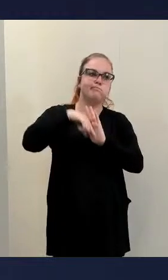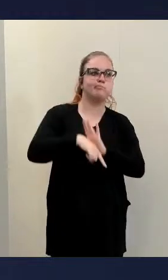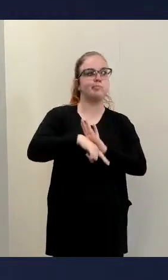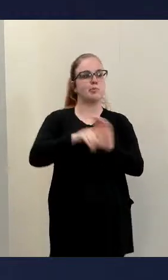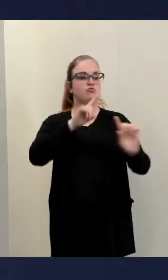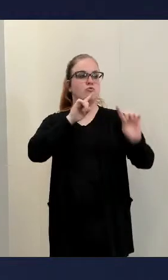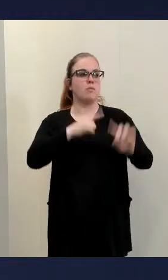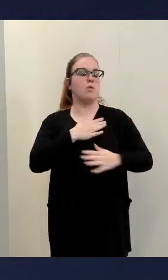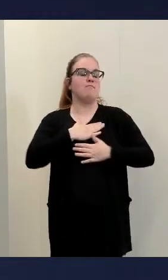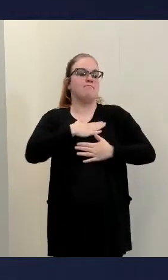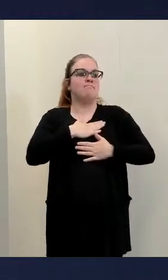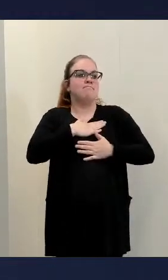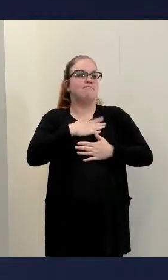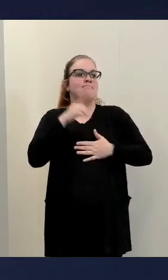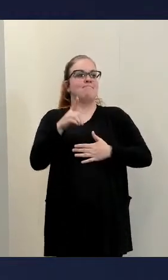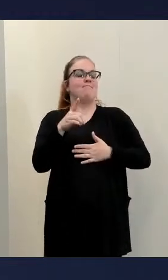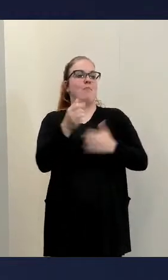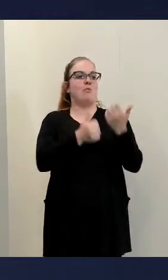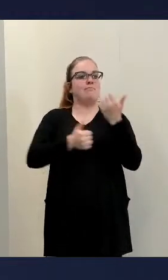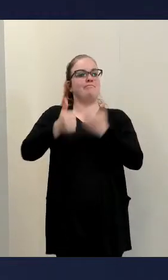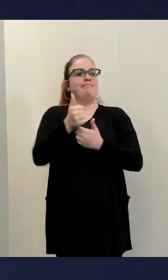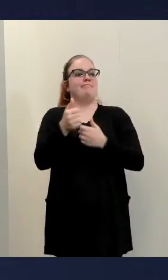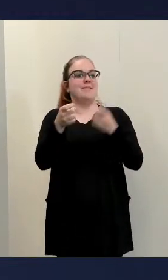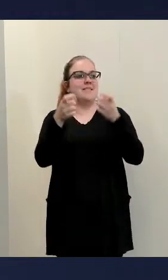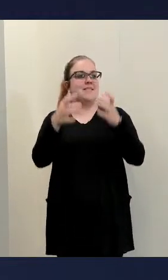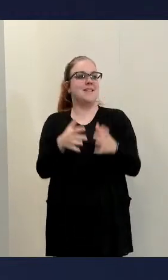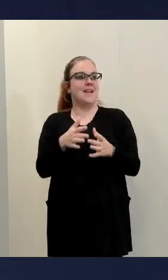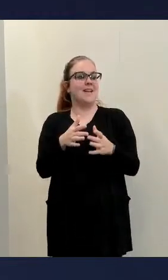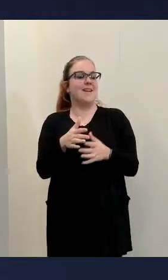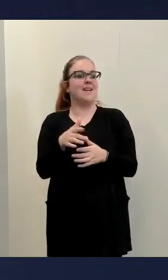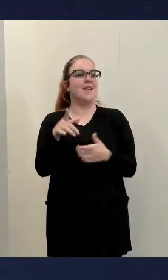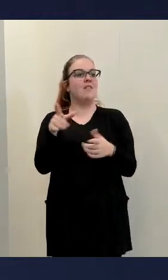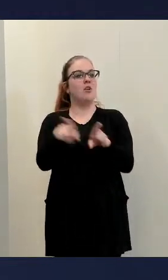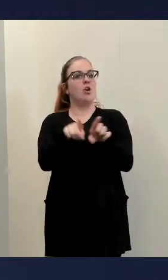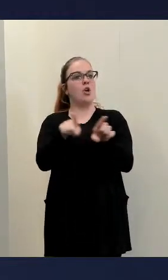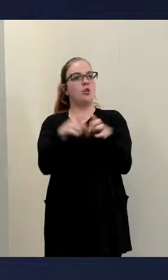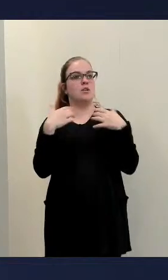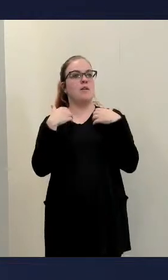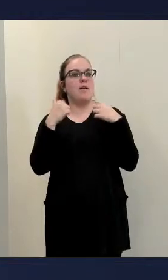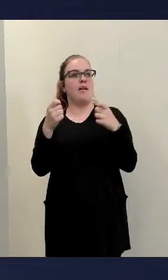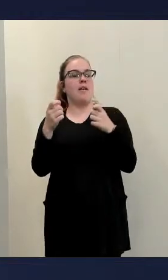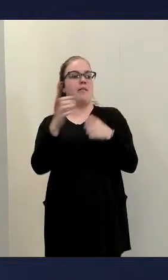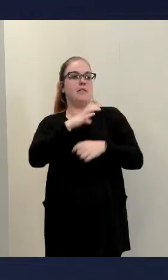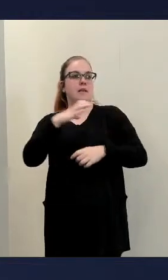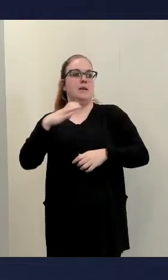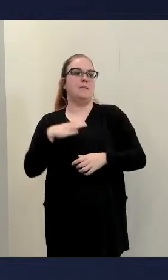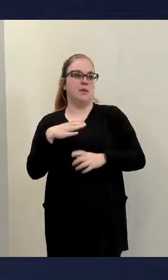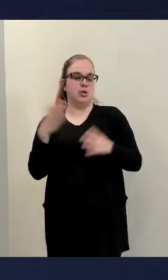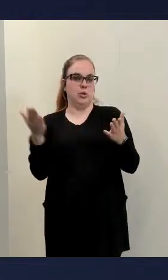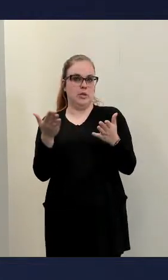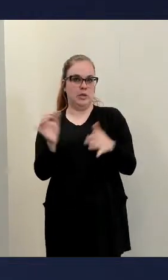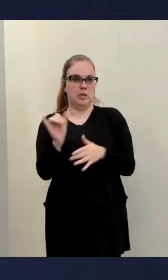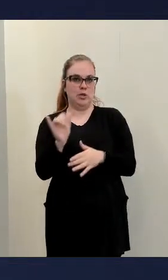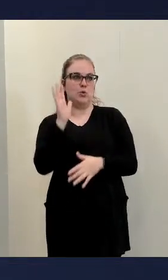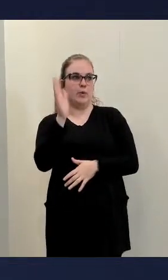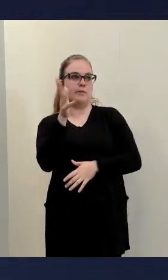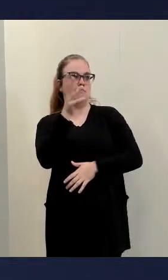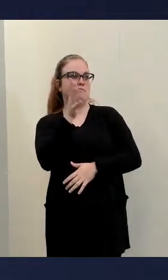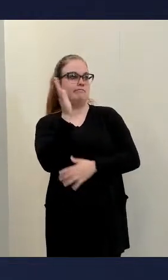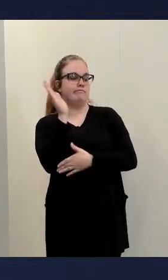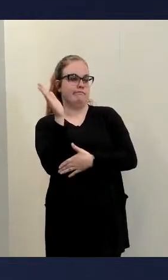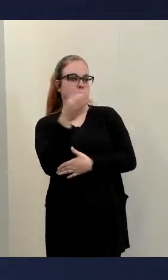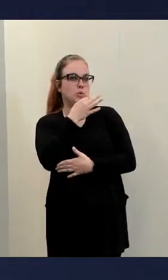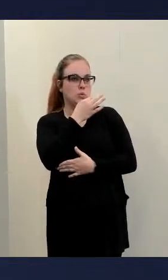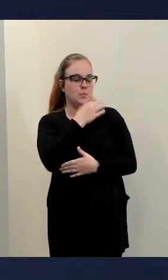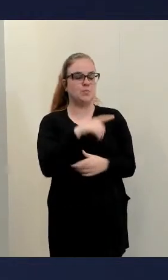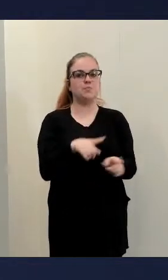be joined by our Deputy County Executive, Lisa Chimera, as well as our Health Commissioner, Dr. Gail Burstein, who you'll hear from very soon.